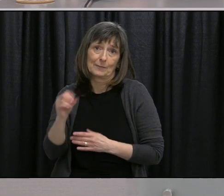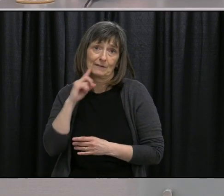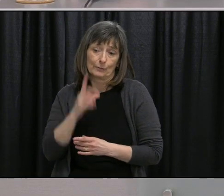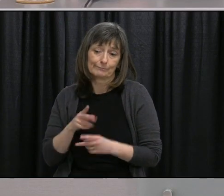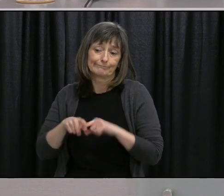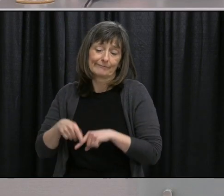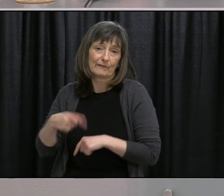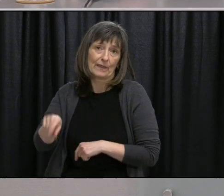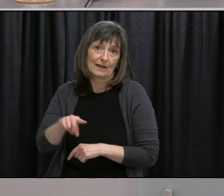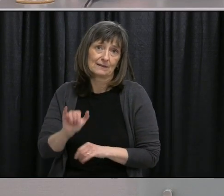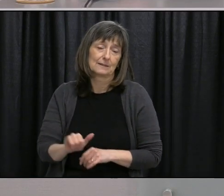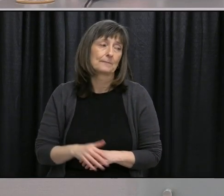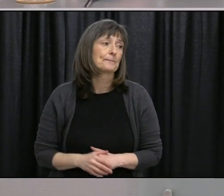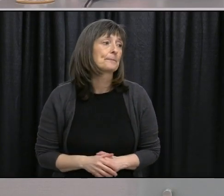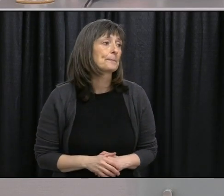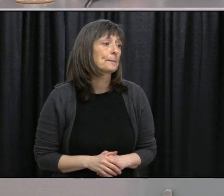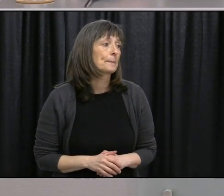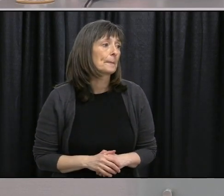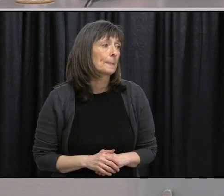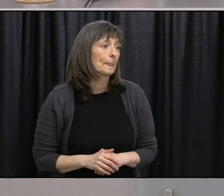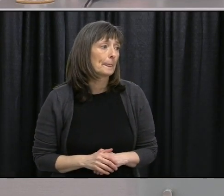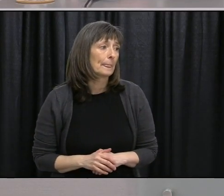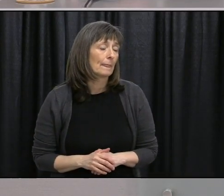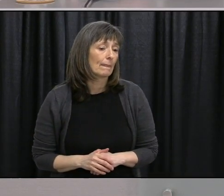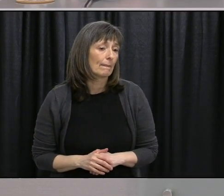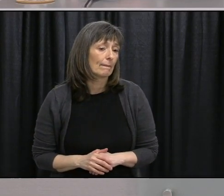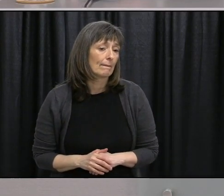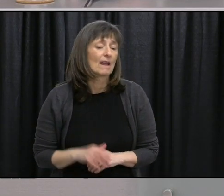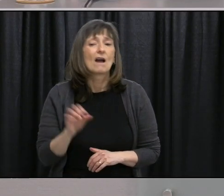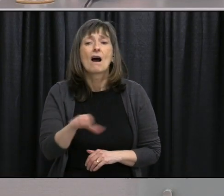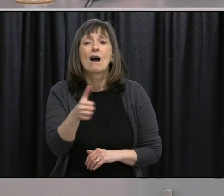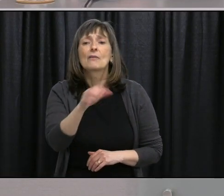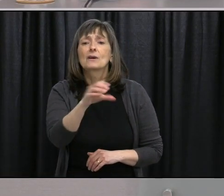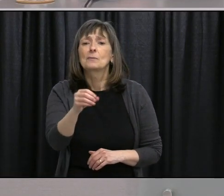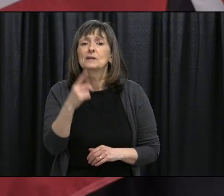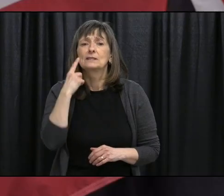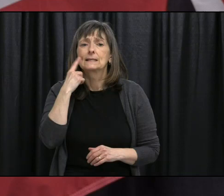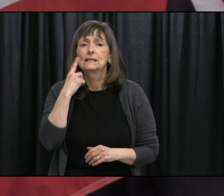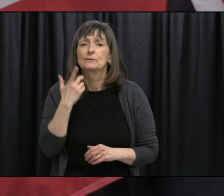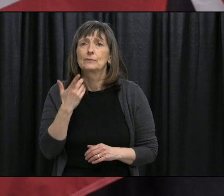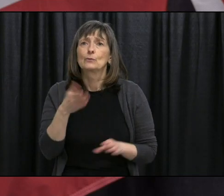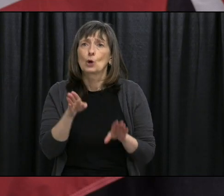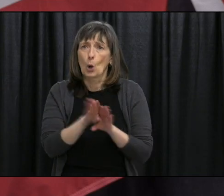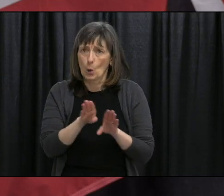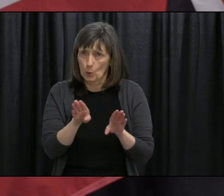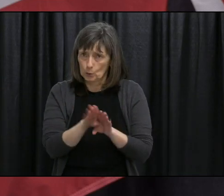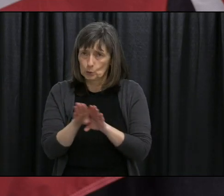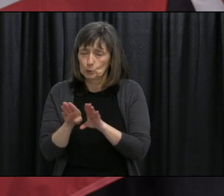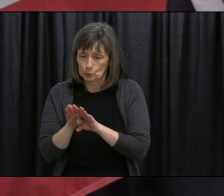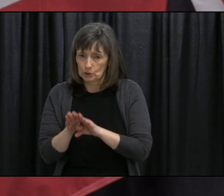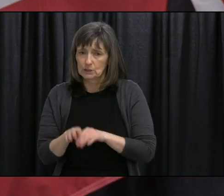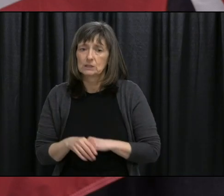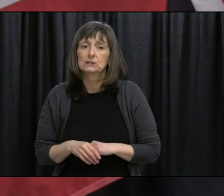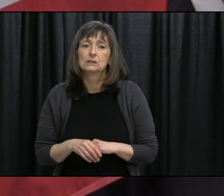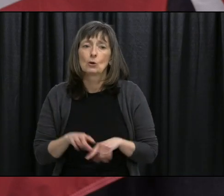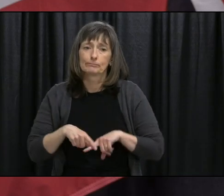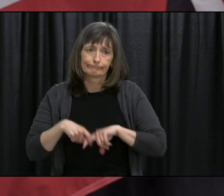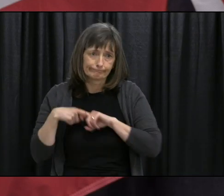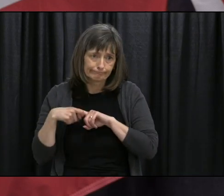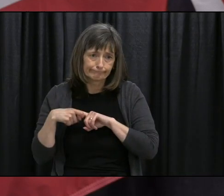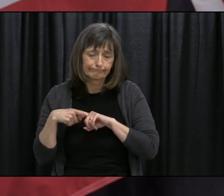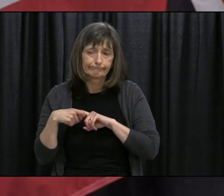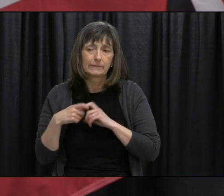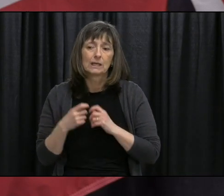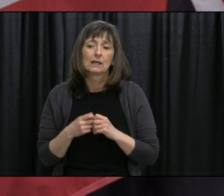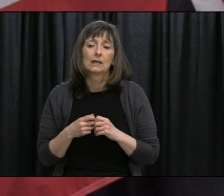other oil offshore companies signal that they may be shutting down, in terms of the province's finances, is the federal